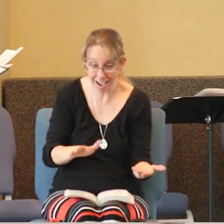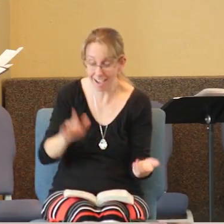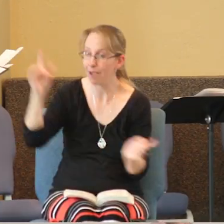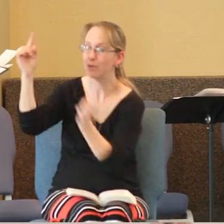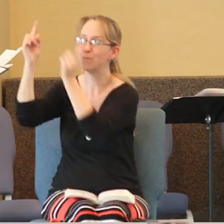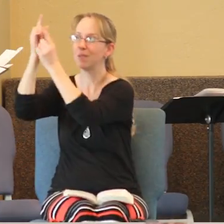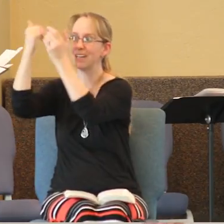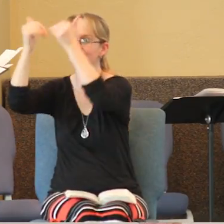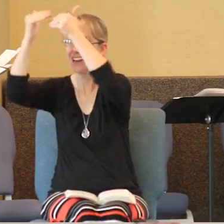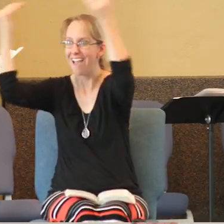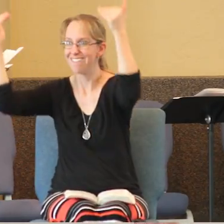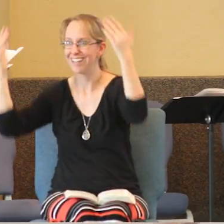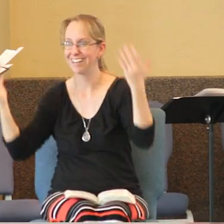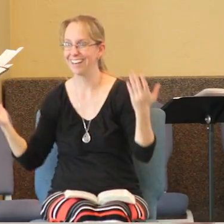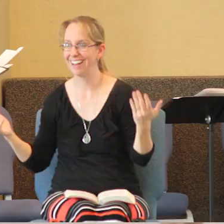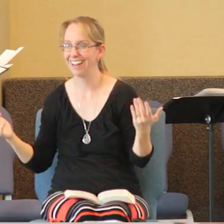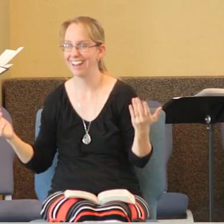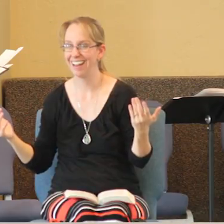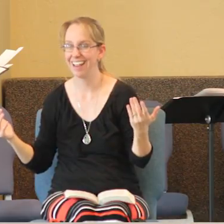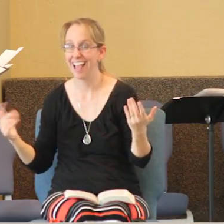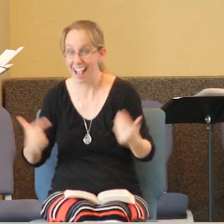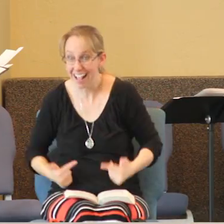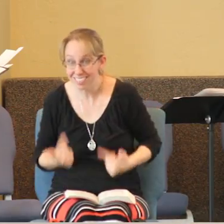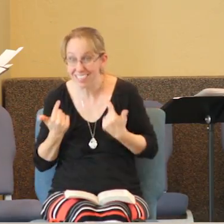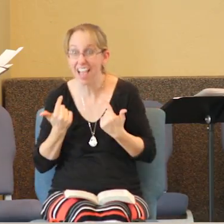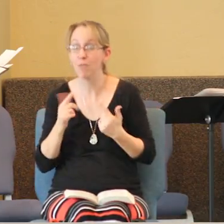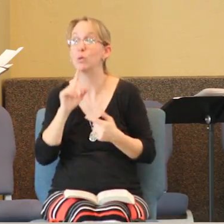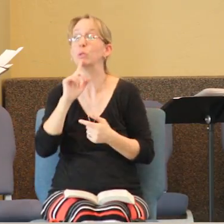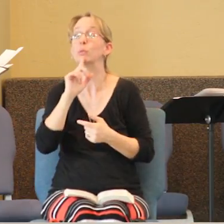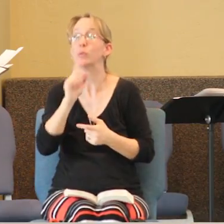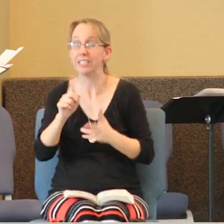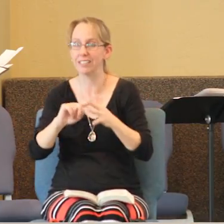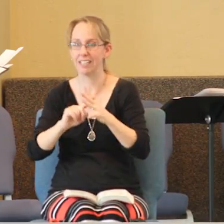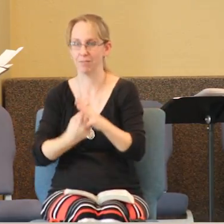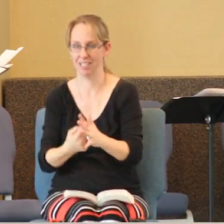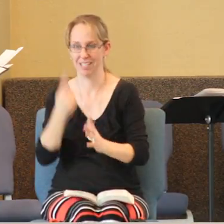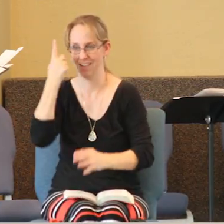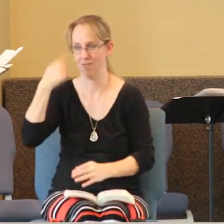heaven. And life will truly begin for us.